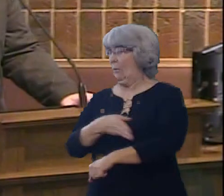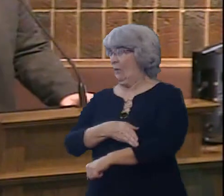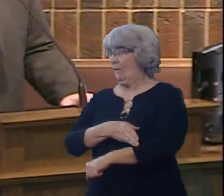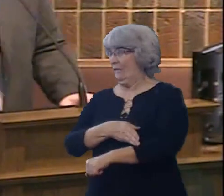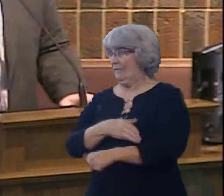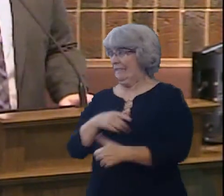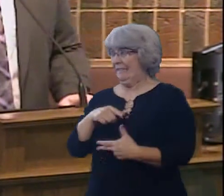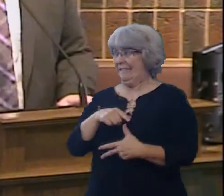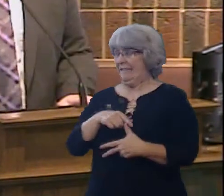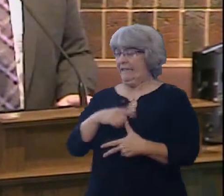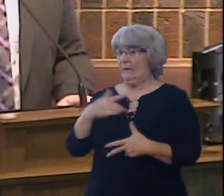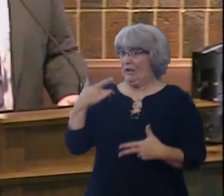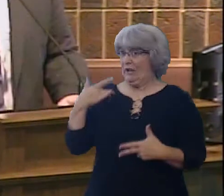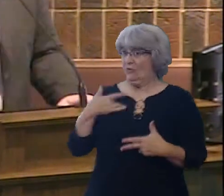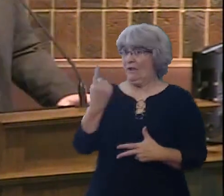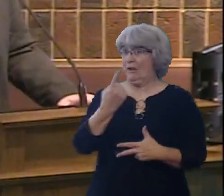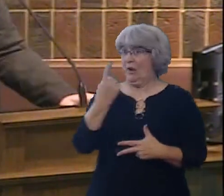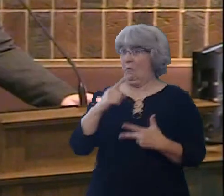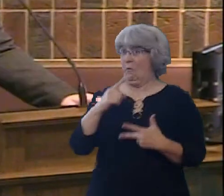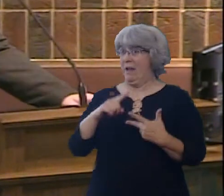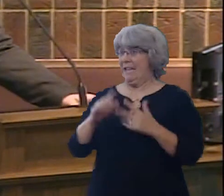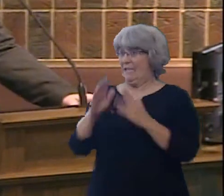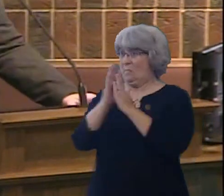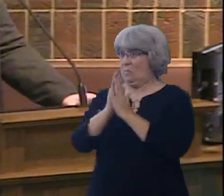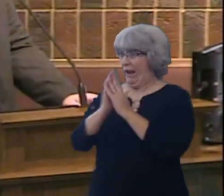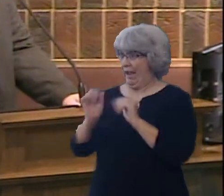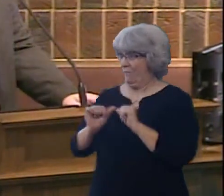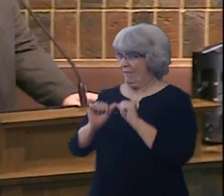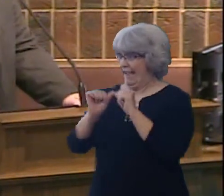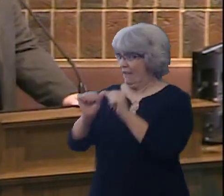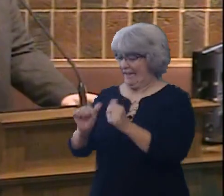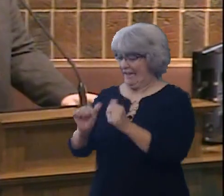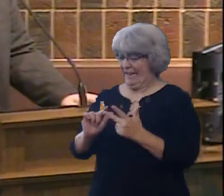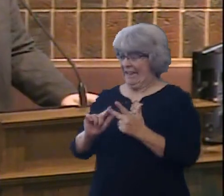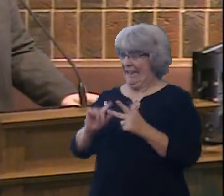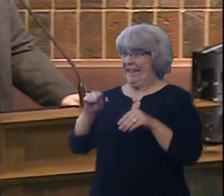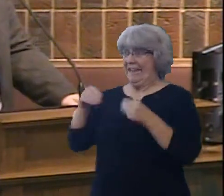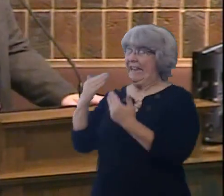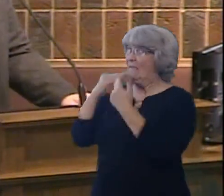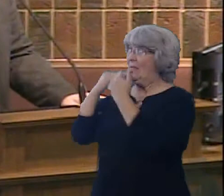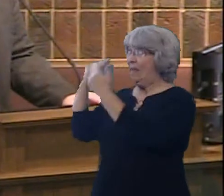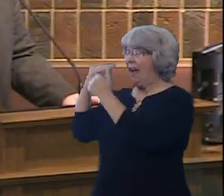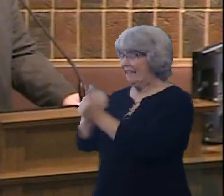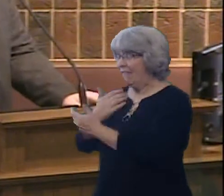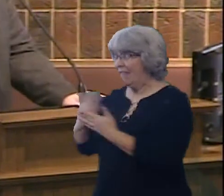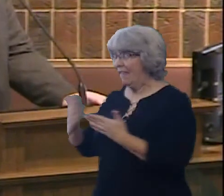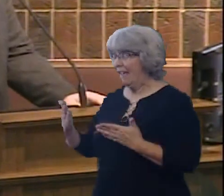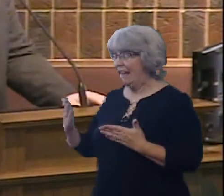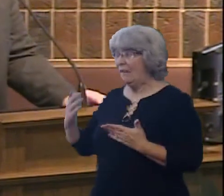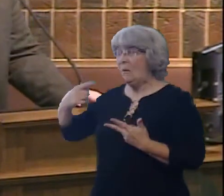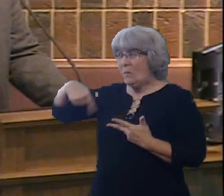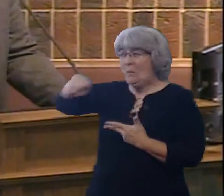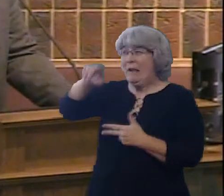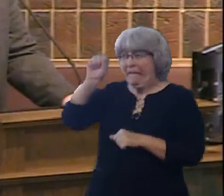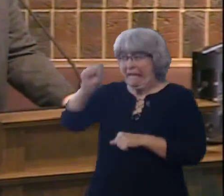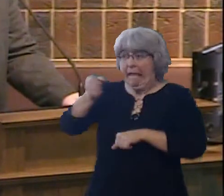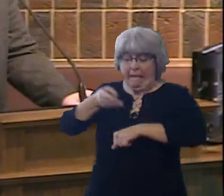always, pray without ceasing, give thanks in everything. No matter where we are, we can all improve at least a tiny little